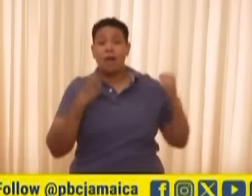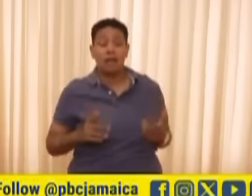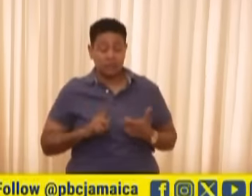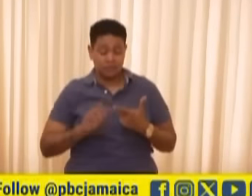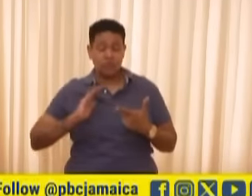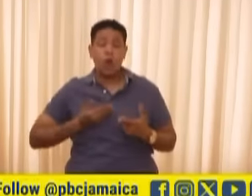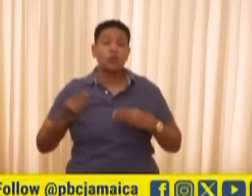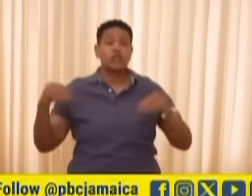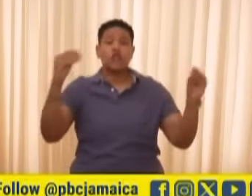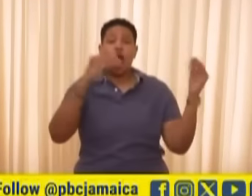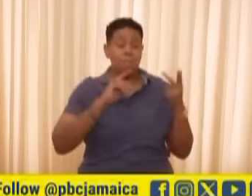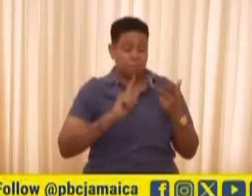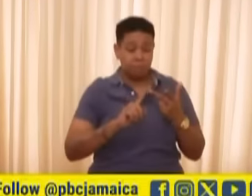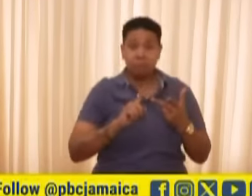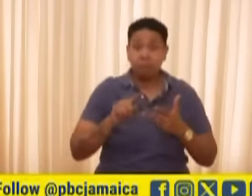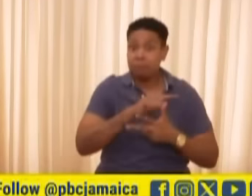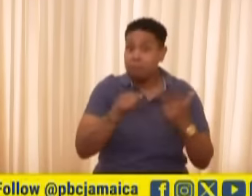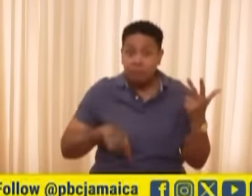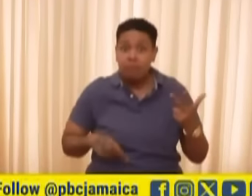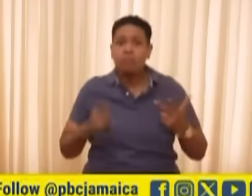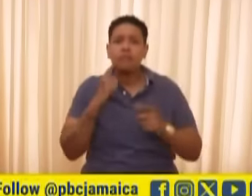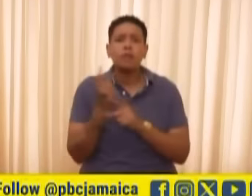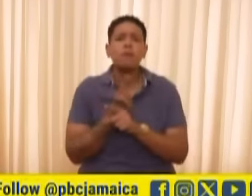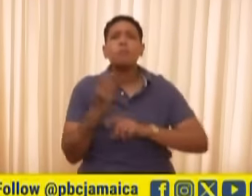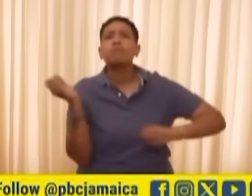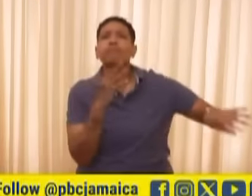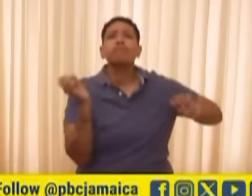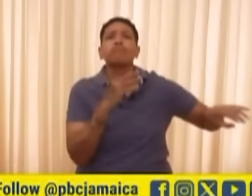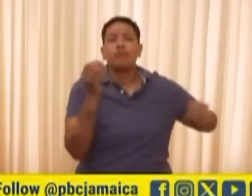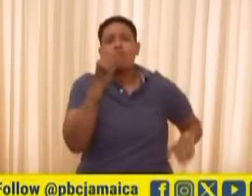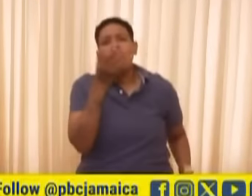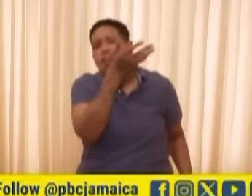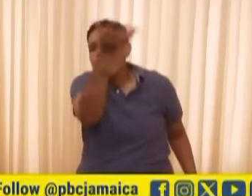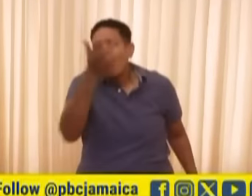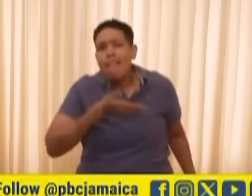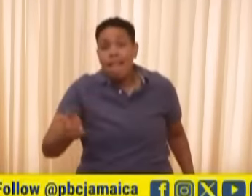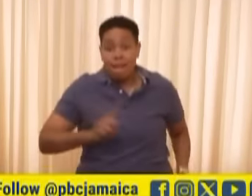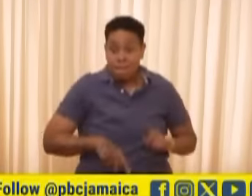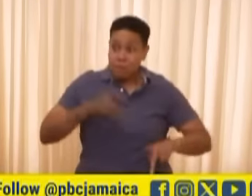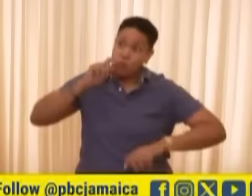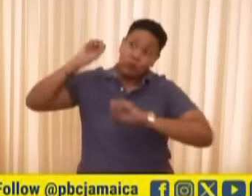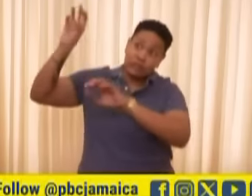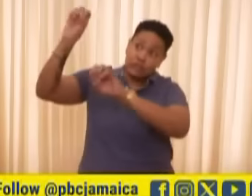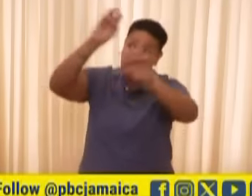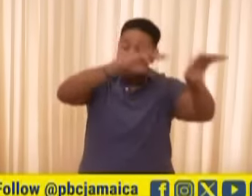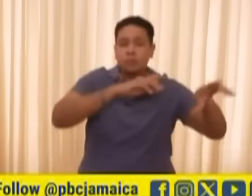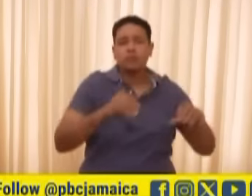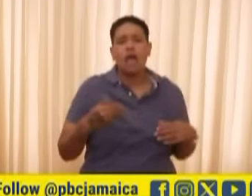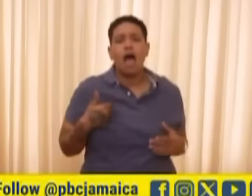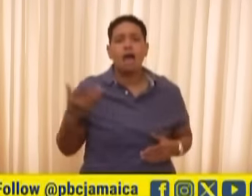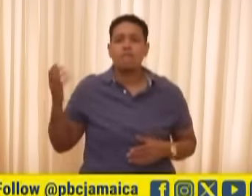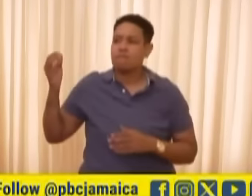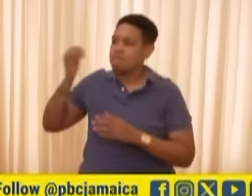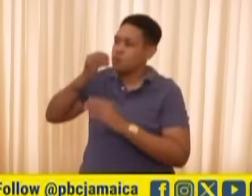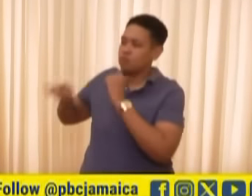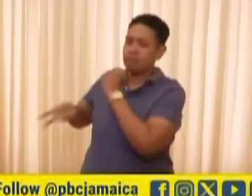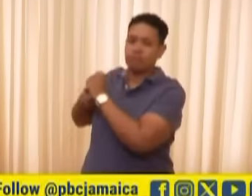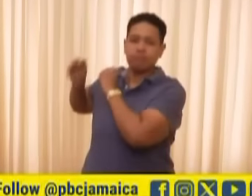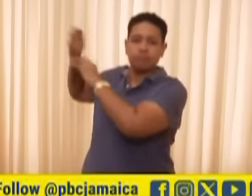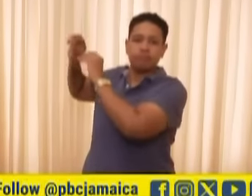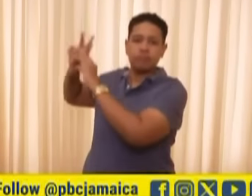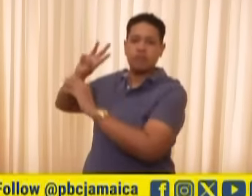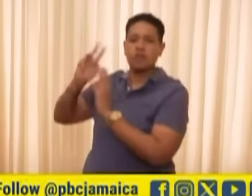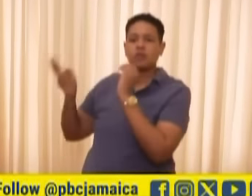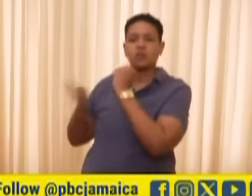supermarkets, our shops, are properly stocked and that our distributors have stocks in their warehouses.